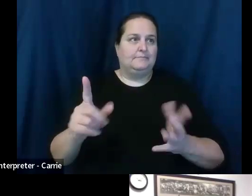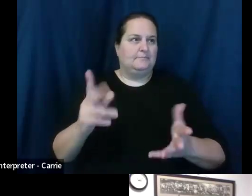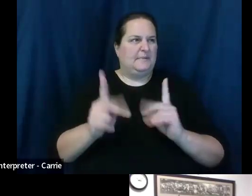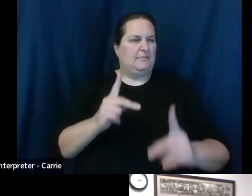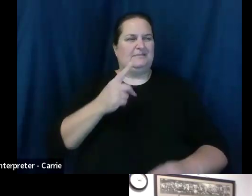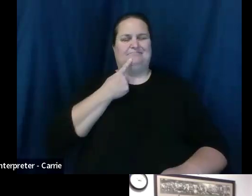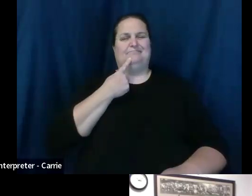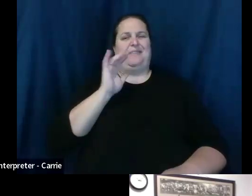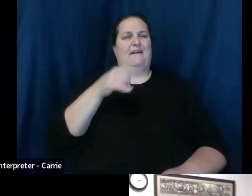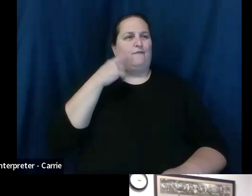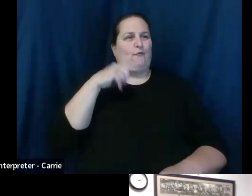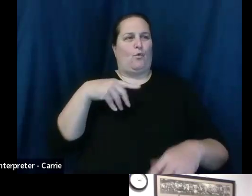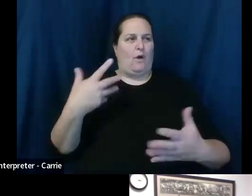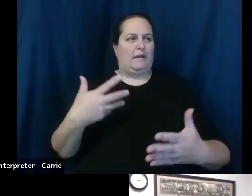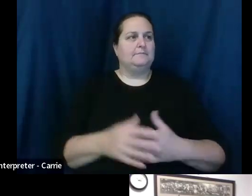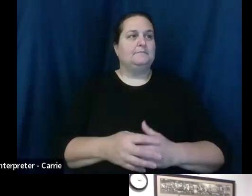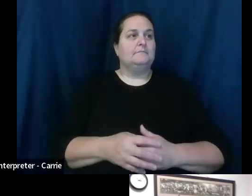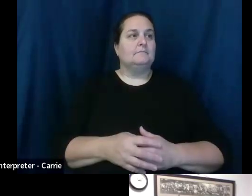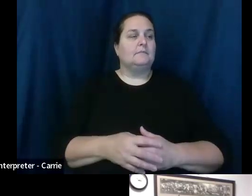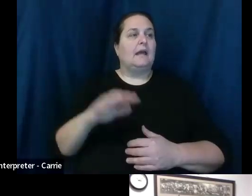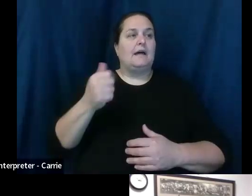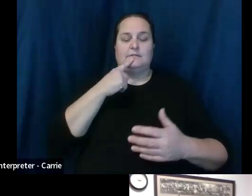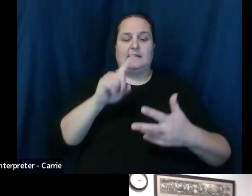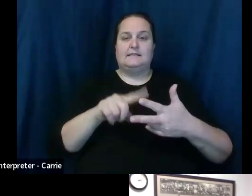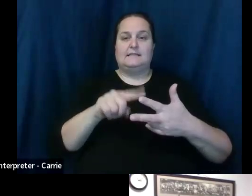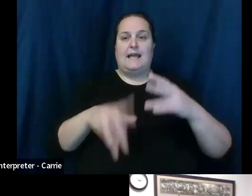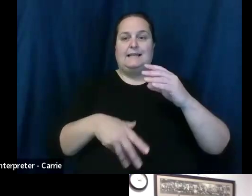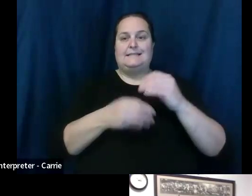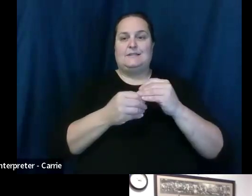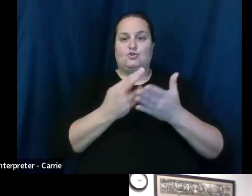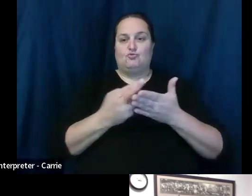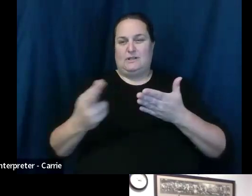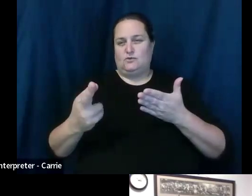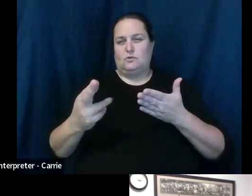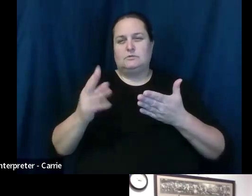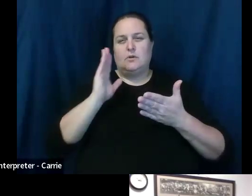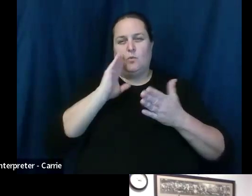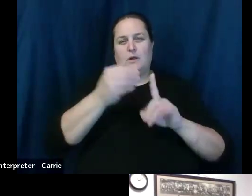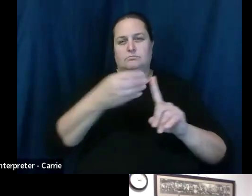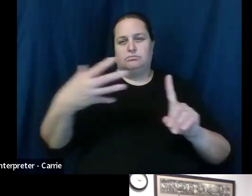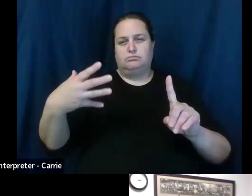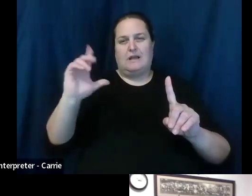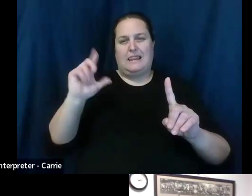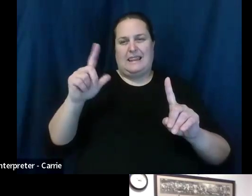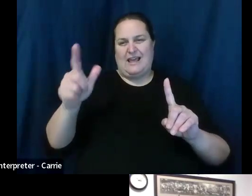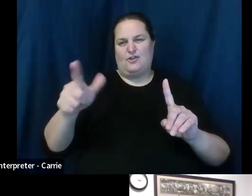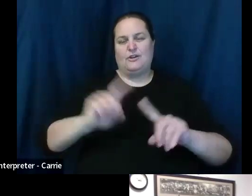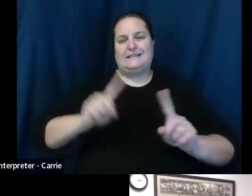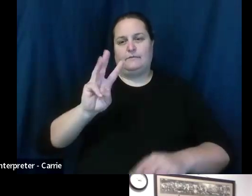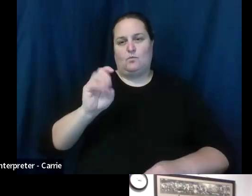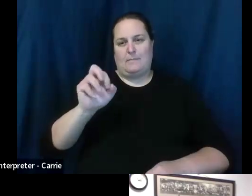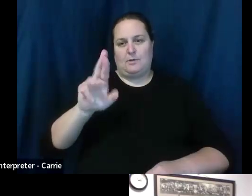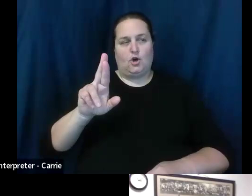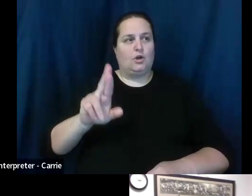questions. And then there's an additional resources page, which we'll talk about more in a future webinar.